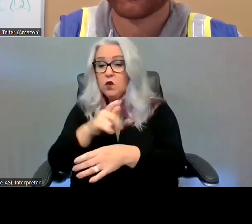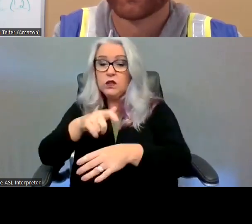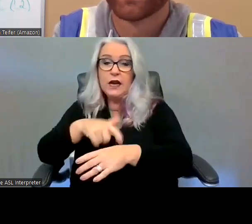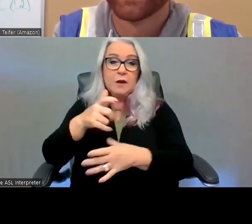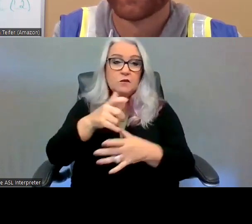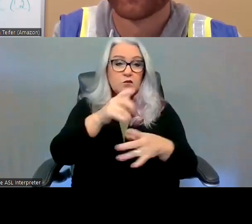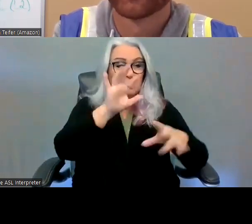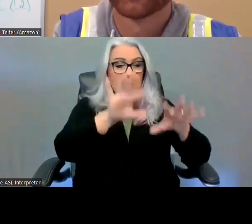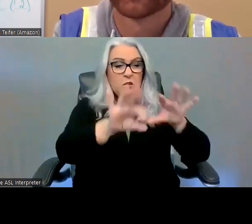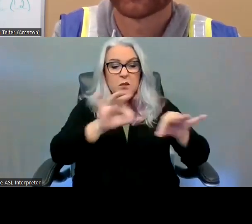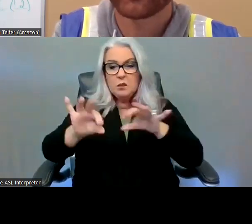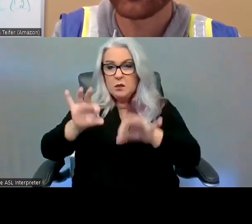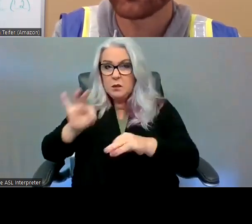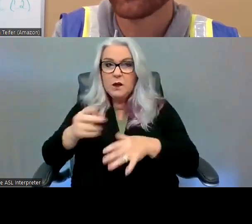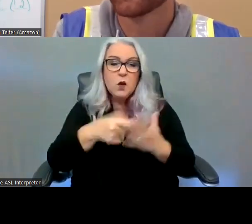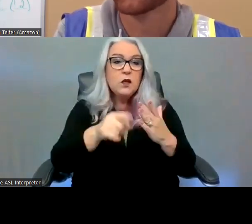jobs.